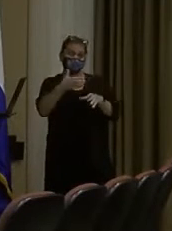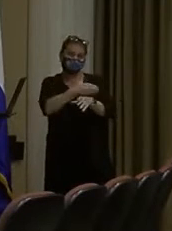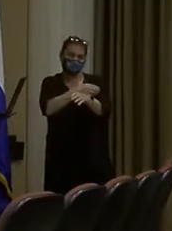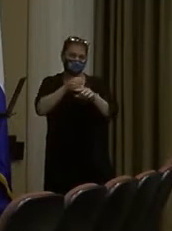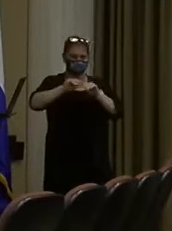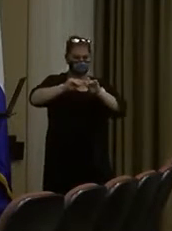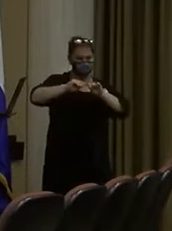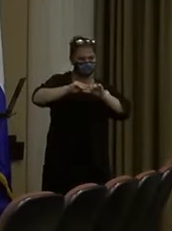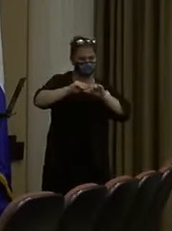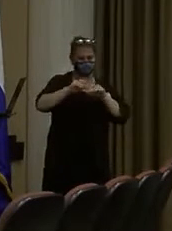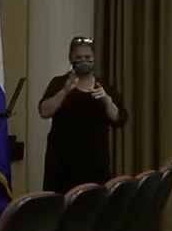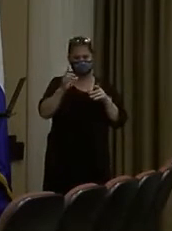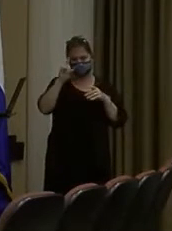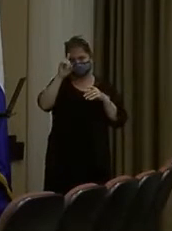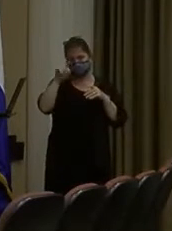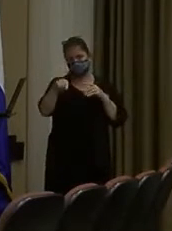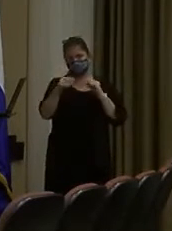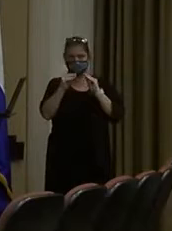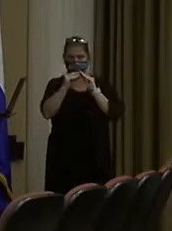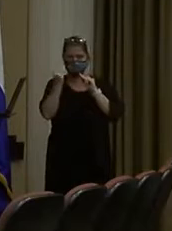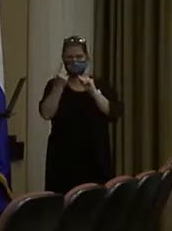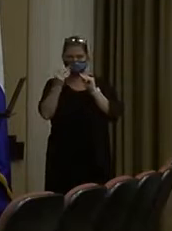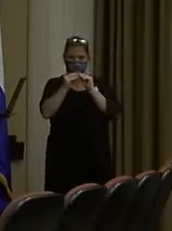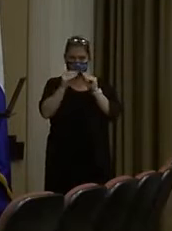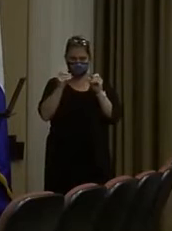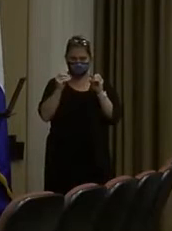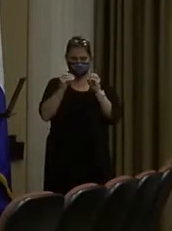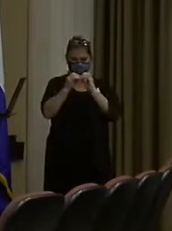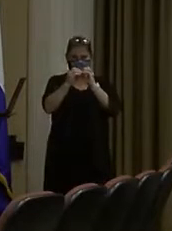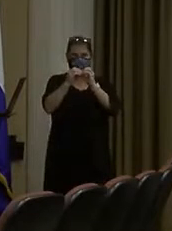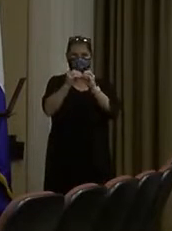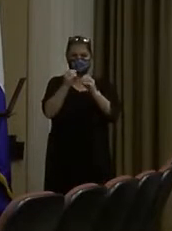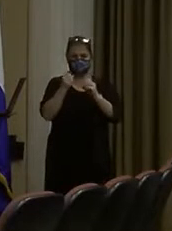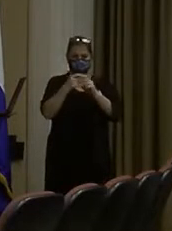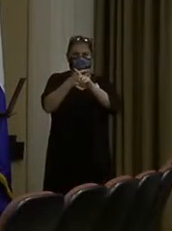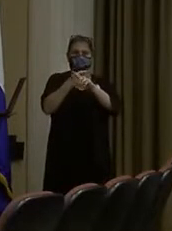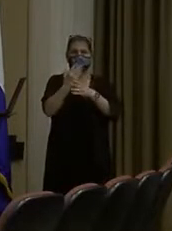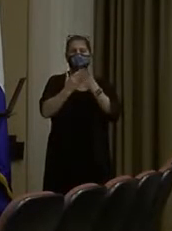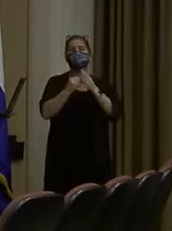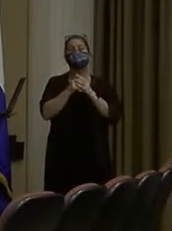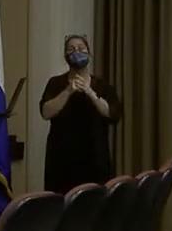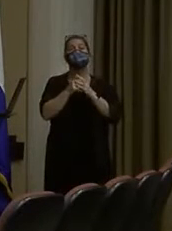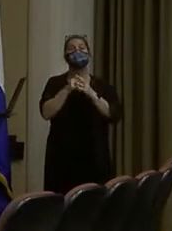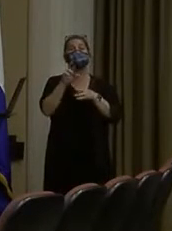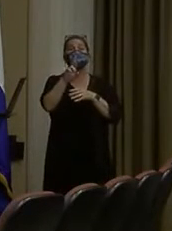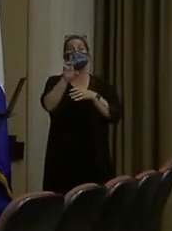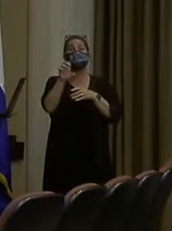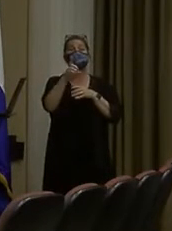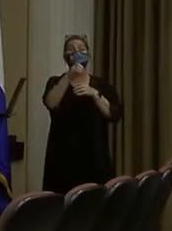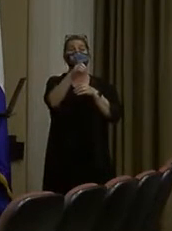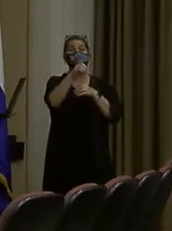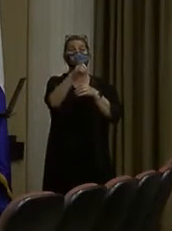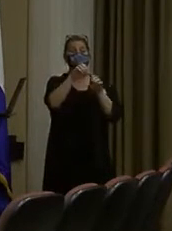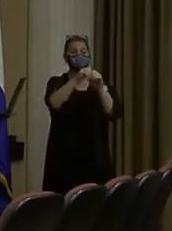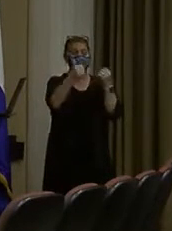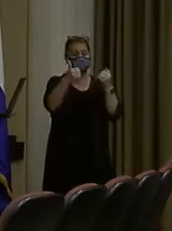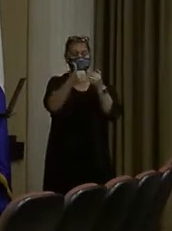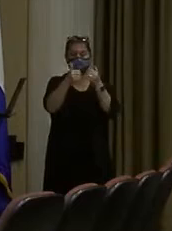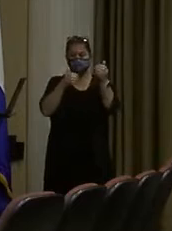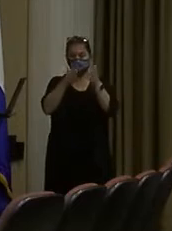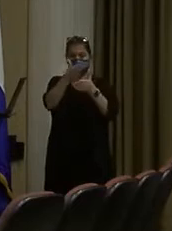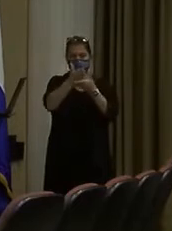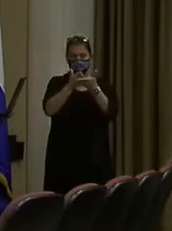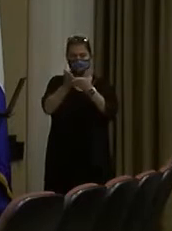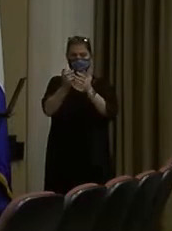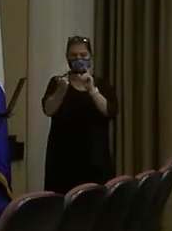now. This is always the more controversial piece of the PDOH. You're talking about redistricting, gerrymandering,